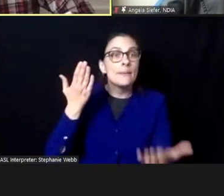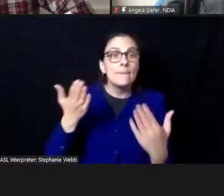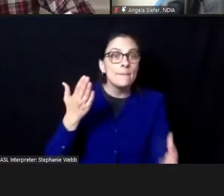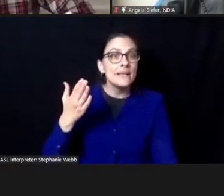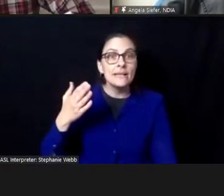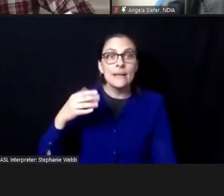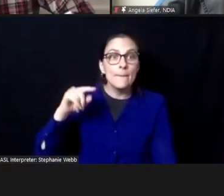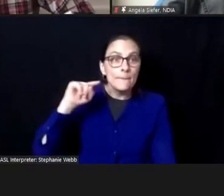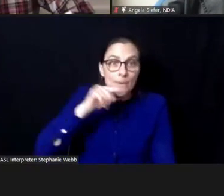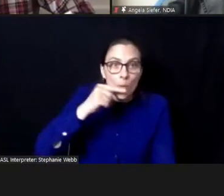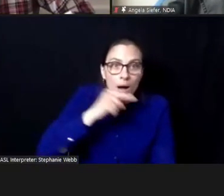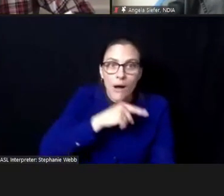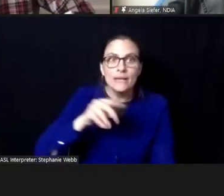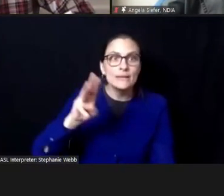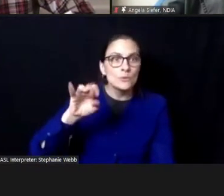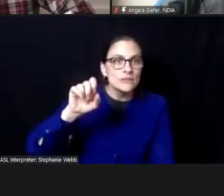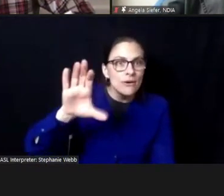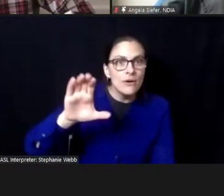That's great information.